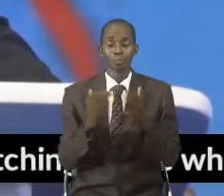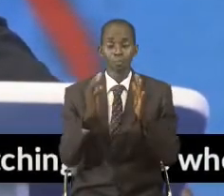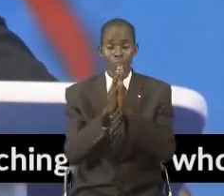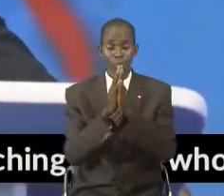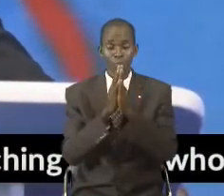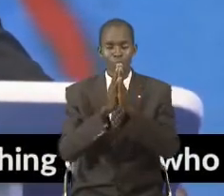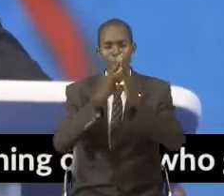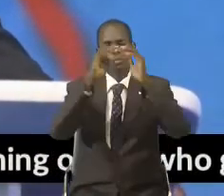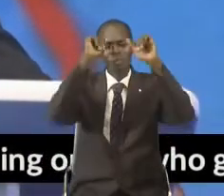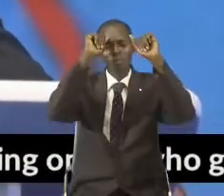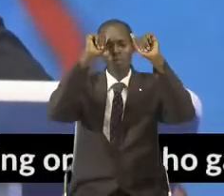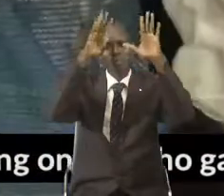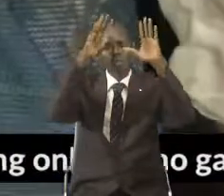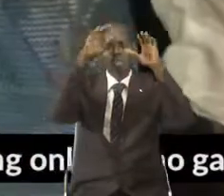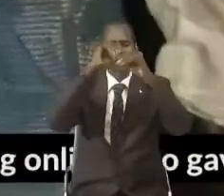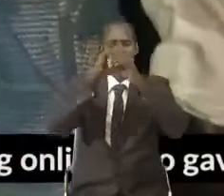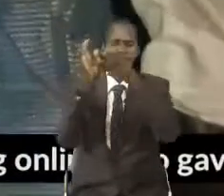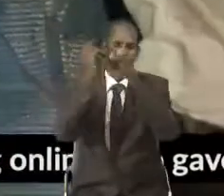Distribution everywhere.